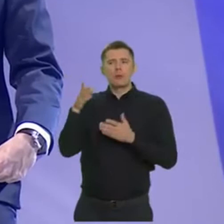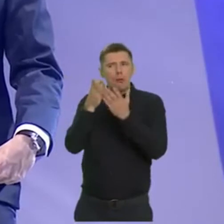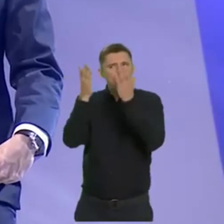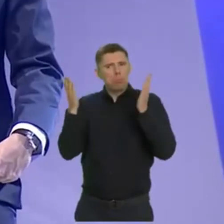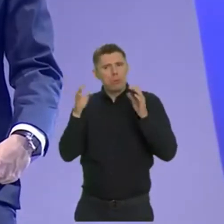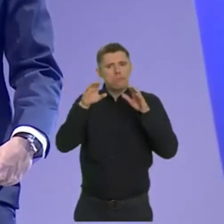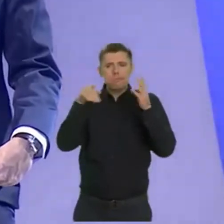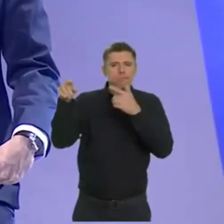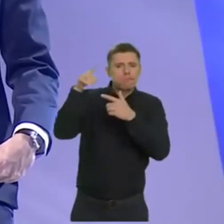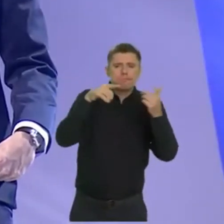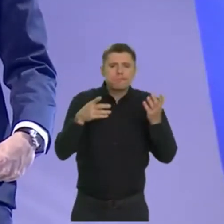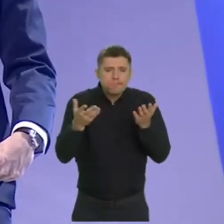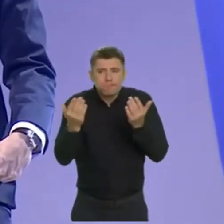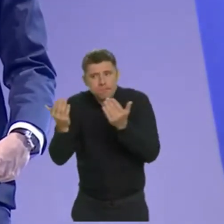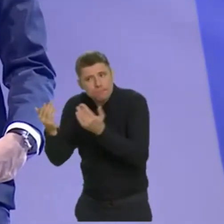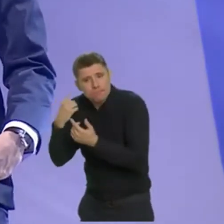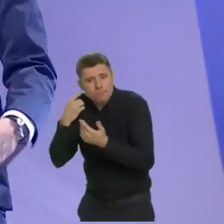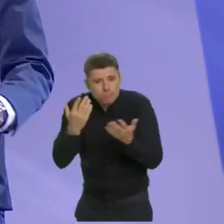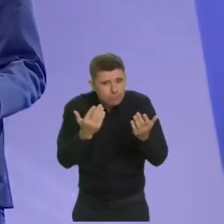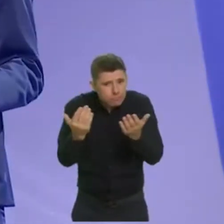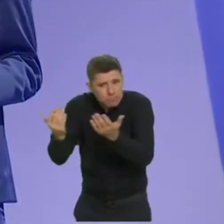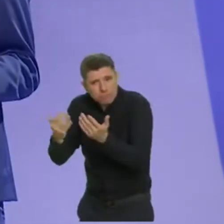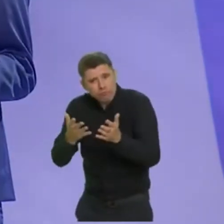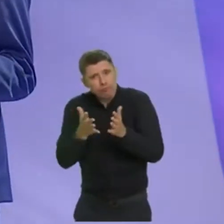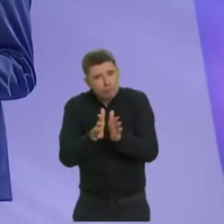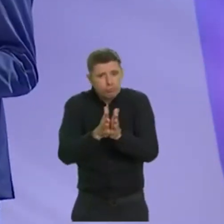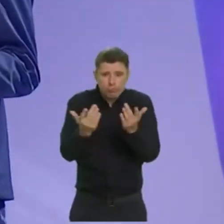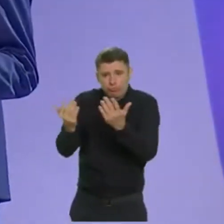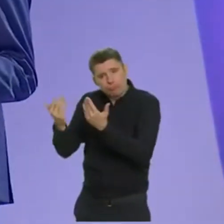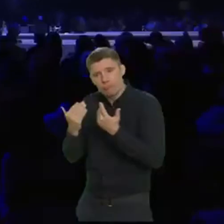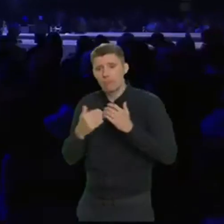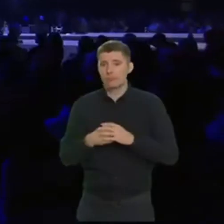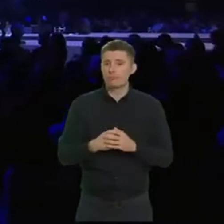country? Please speak up.